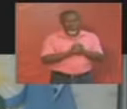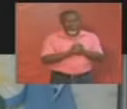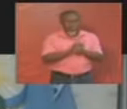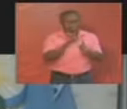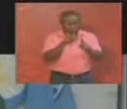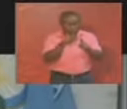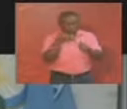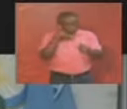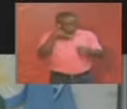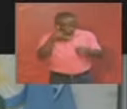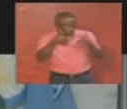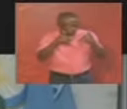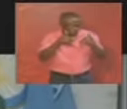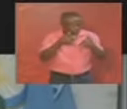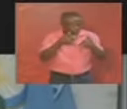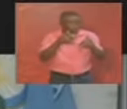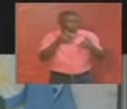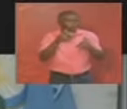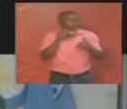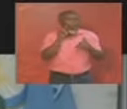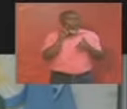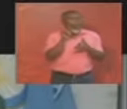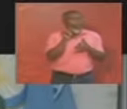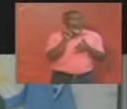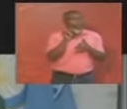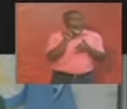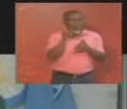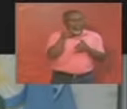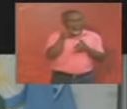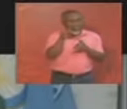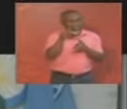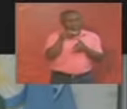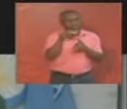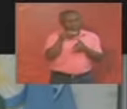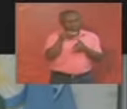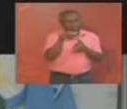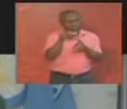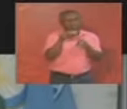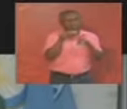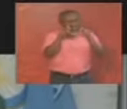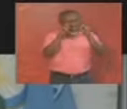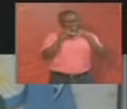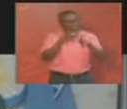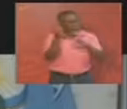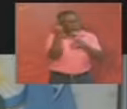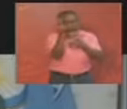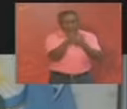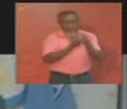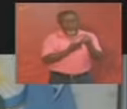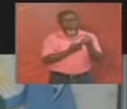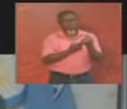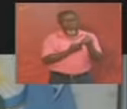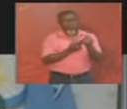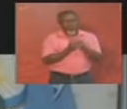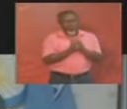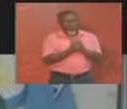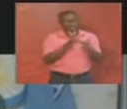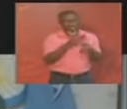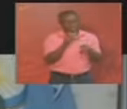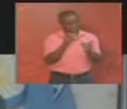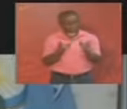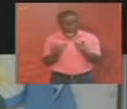a close contact of a confirmed case, we test them as well as quarantine them. So in doing the testing